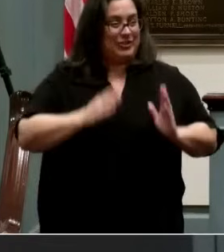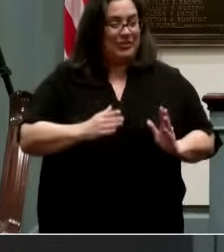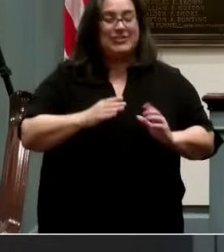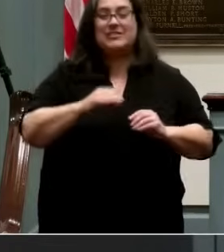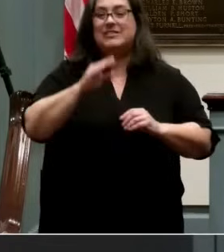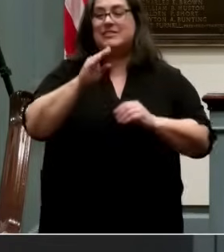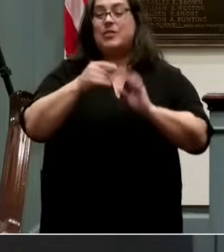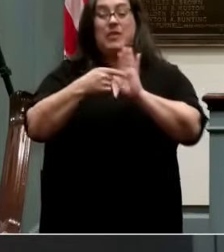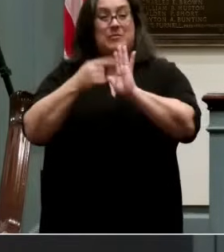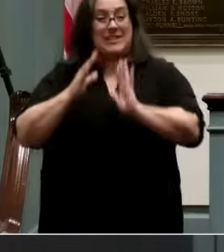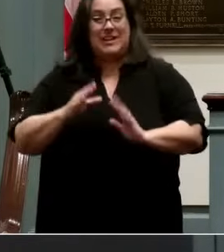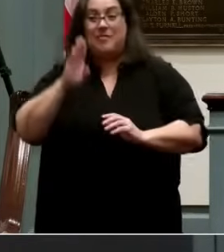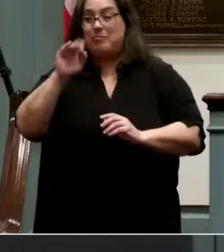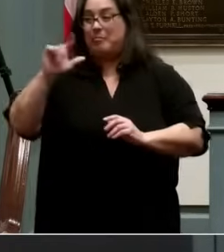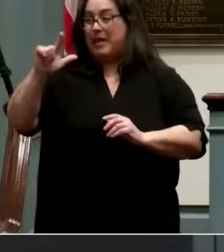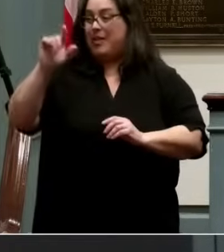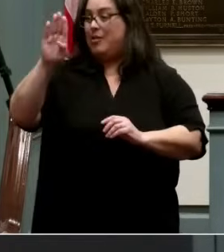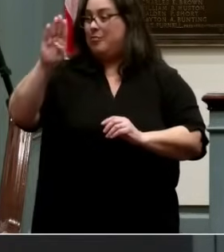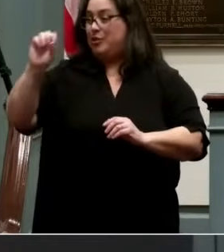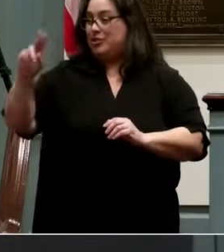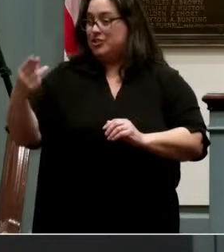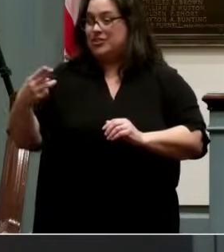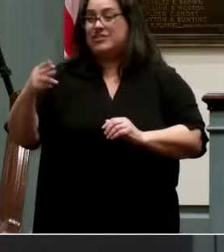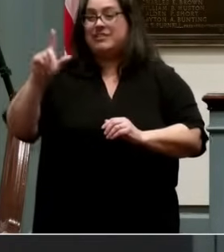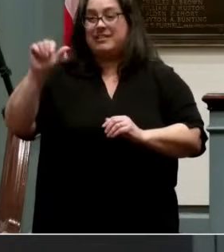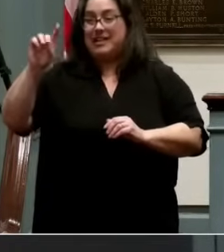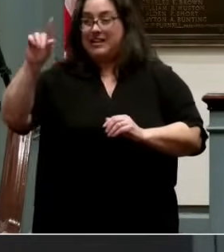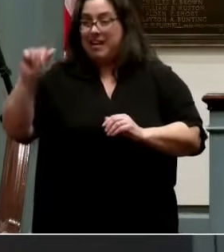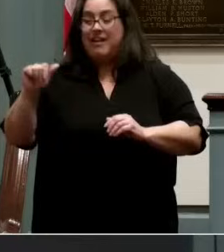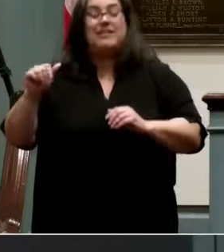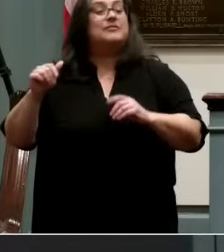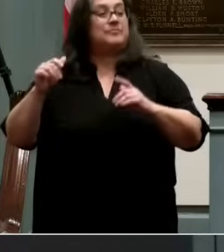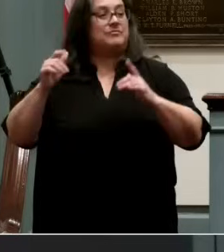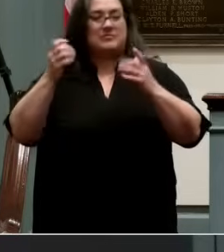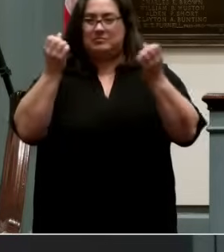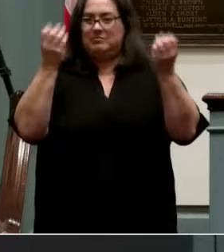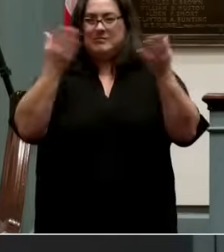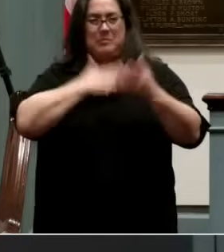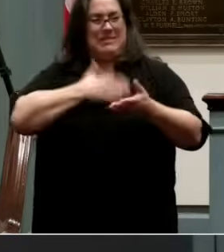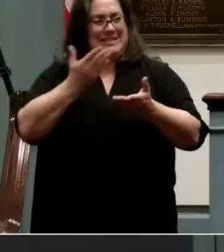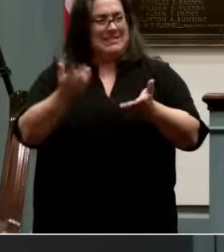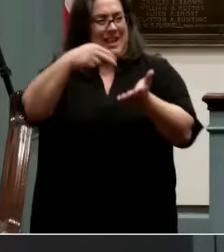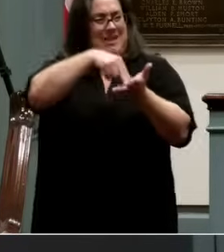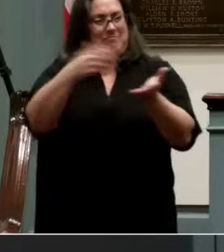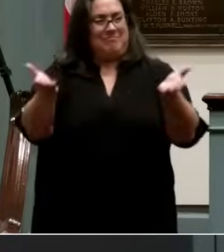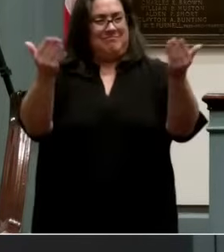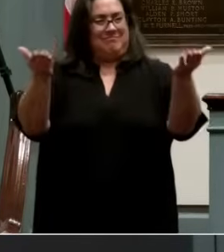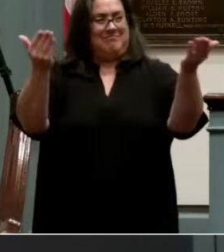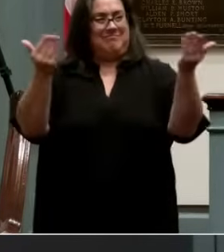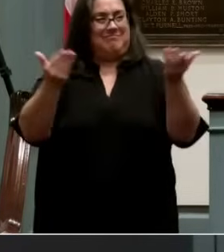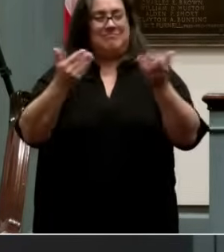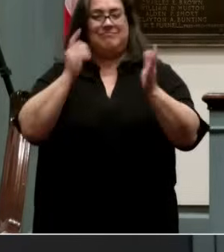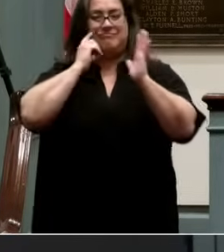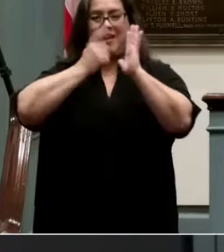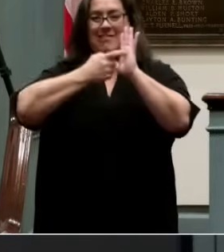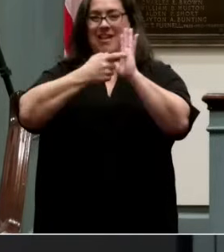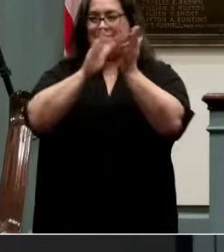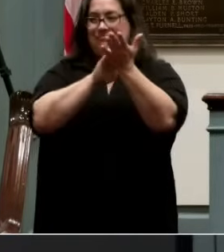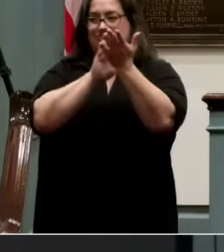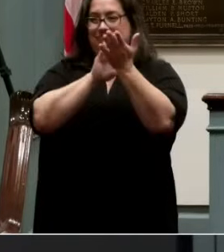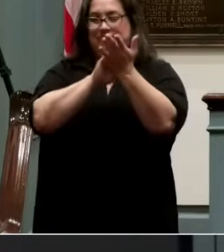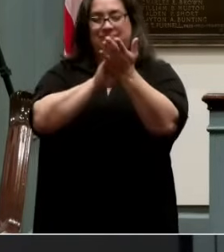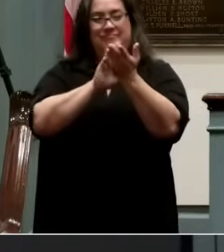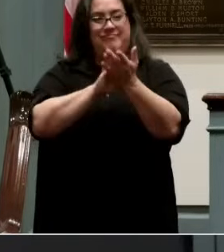Bill Bush, and Lyndon Year. Please stand up and be recognized for your service to the DPP.